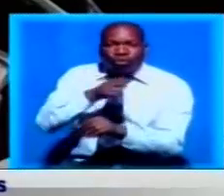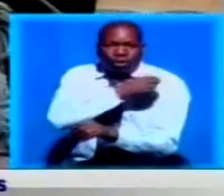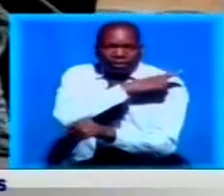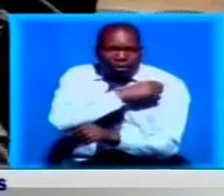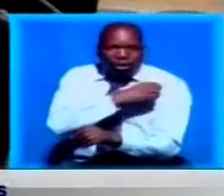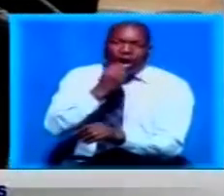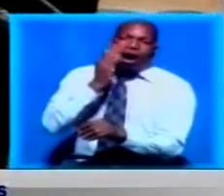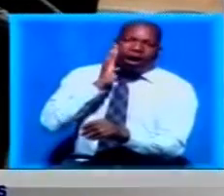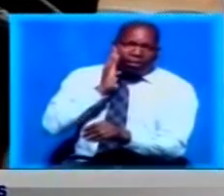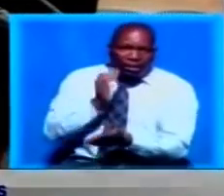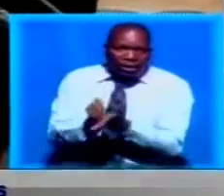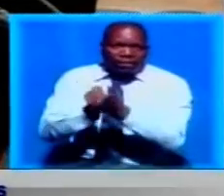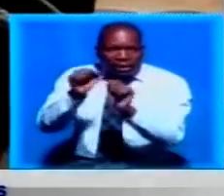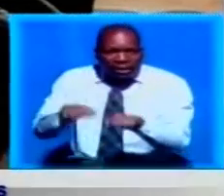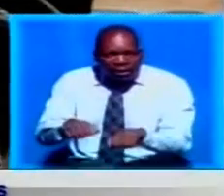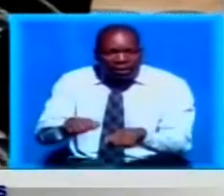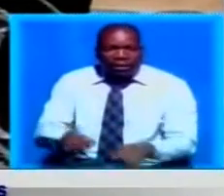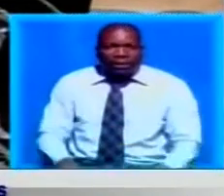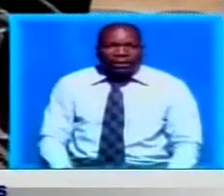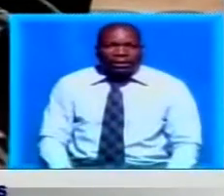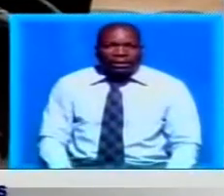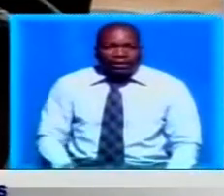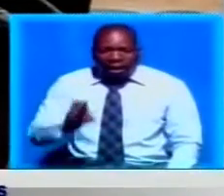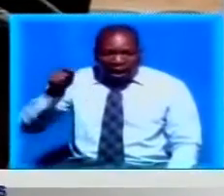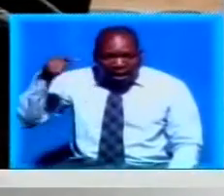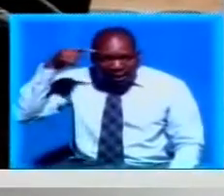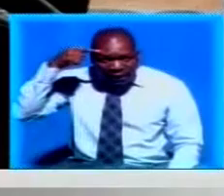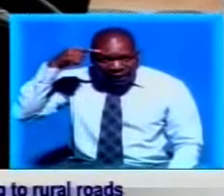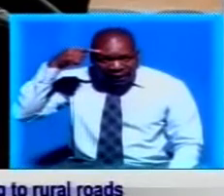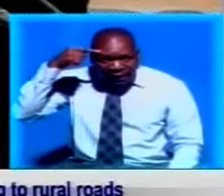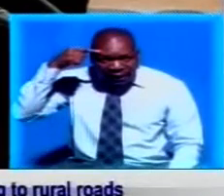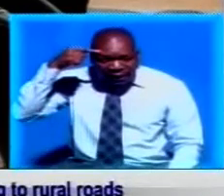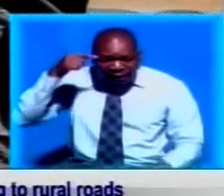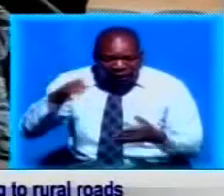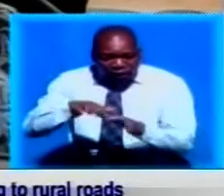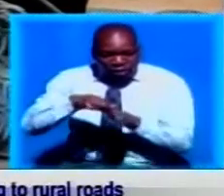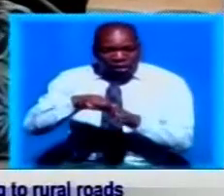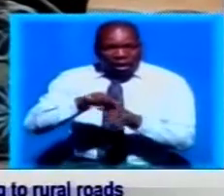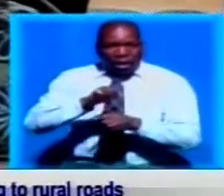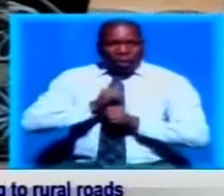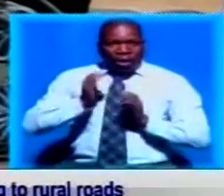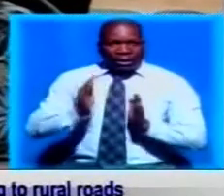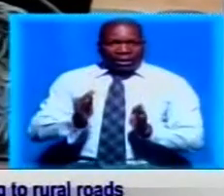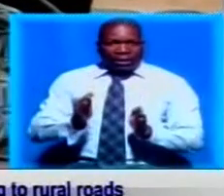home. May I appeal to the government and the stakeholders to prove